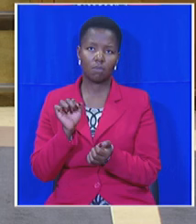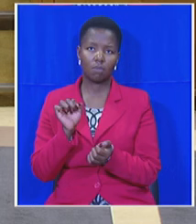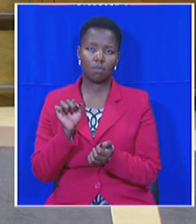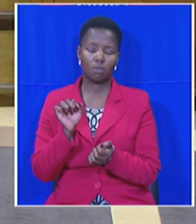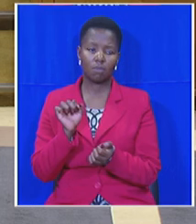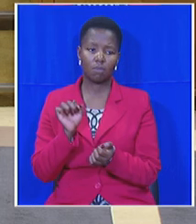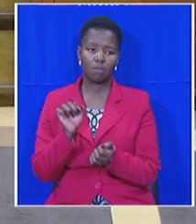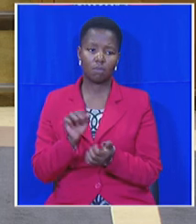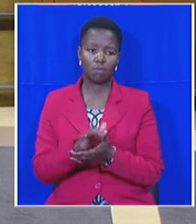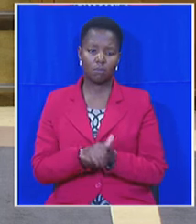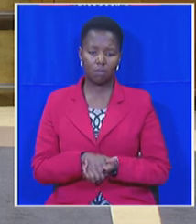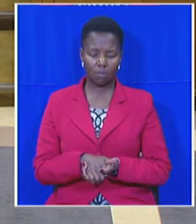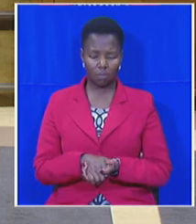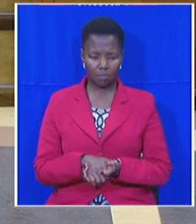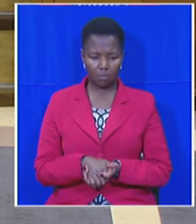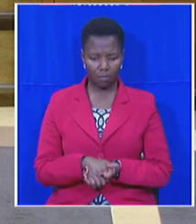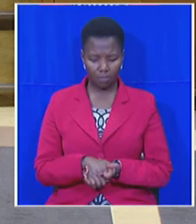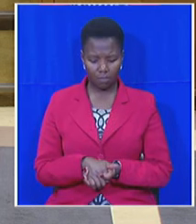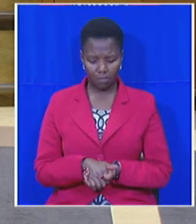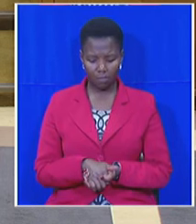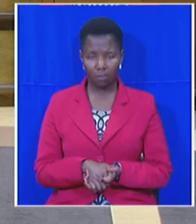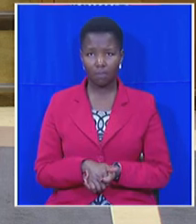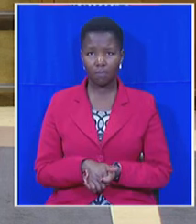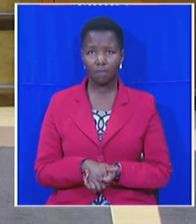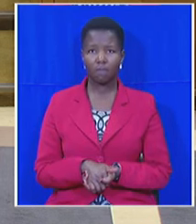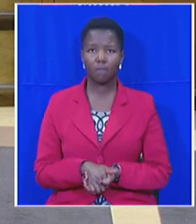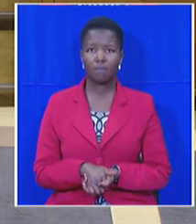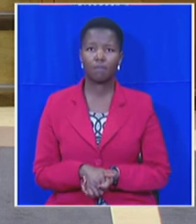NFP. Order, honourable members.